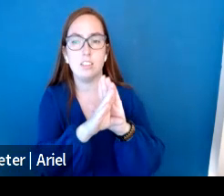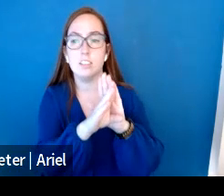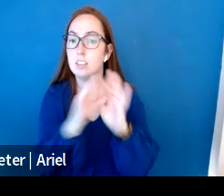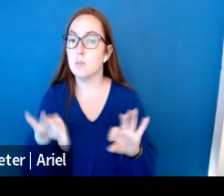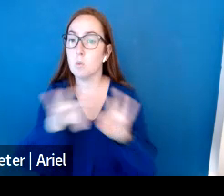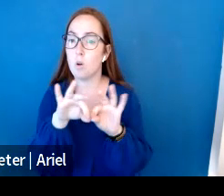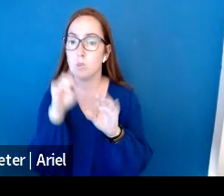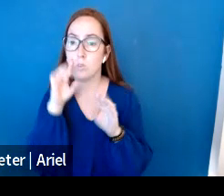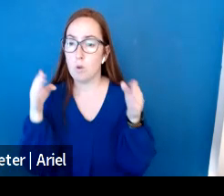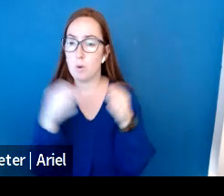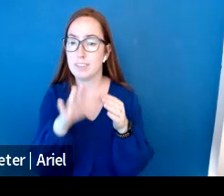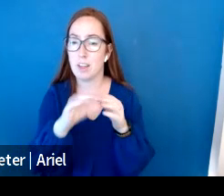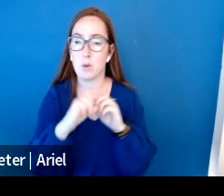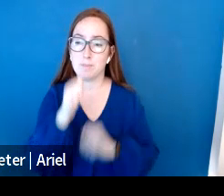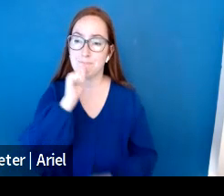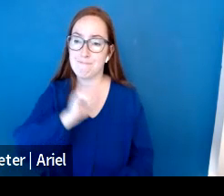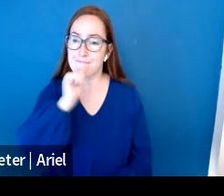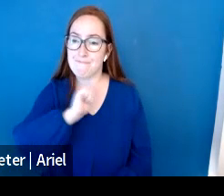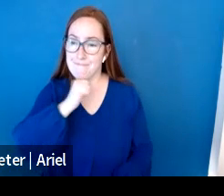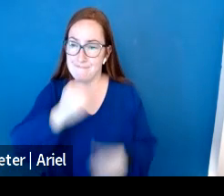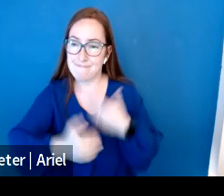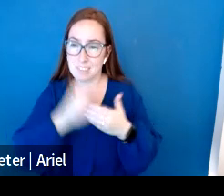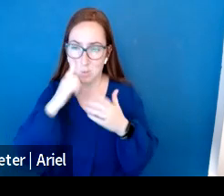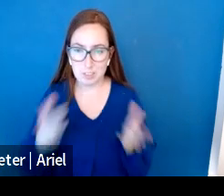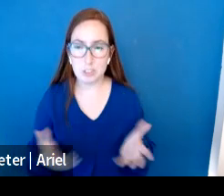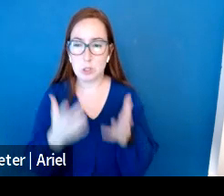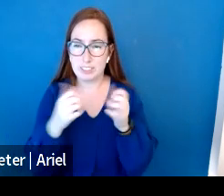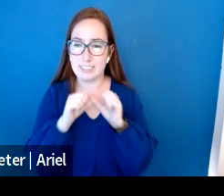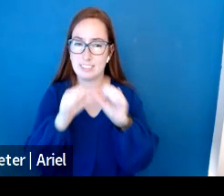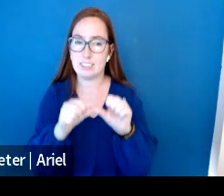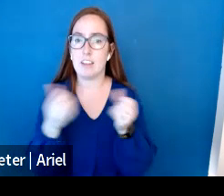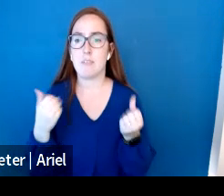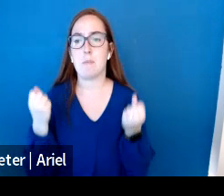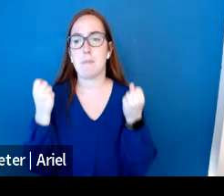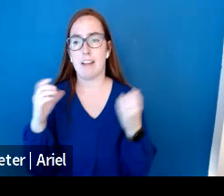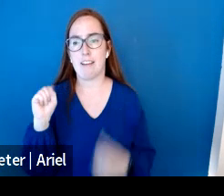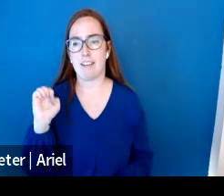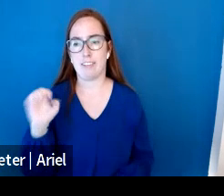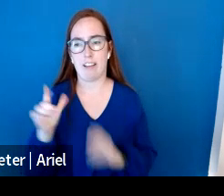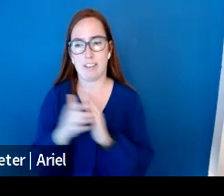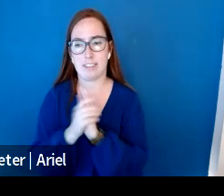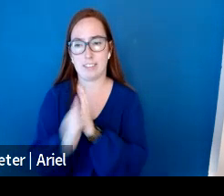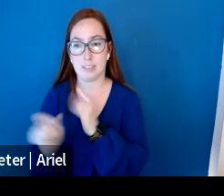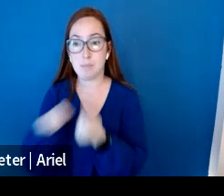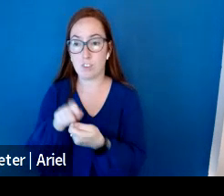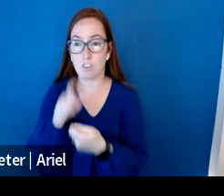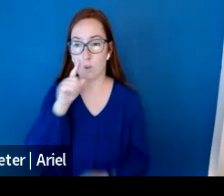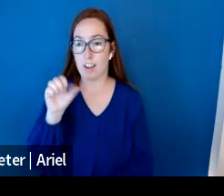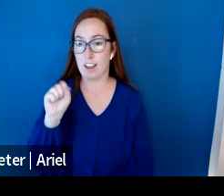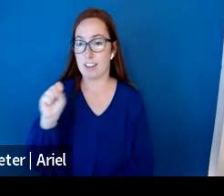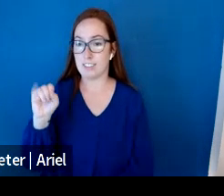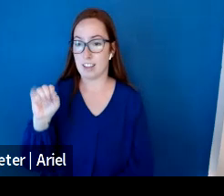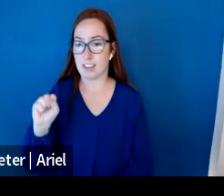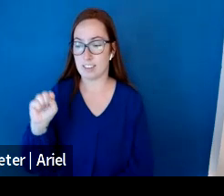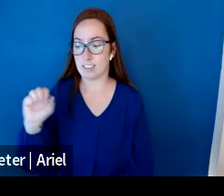their resiliency. And there are many SEL skills, and particularly for the SSIS SEL Classwide